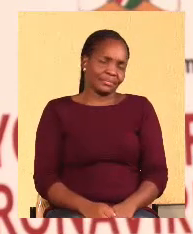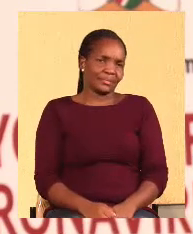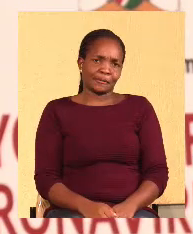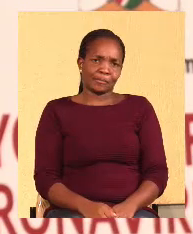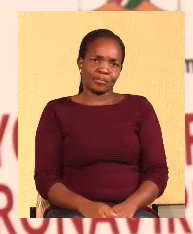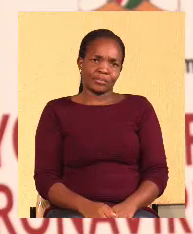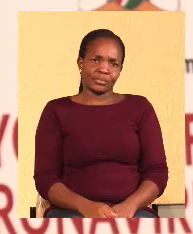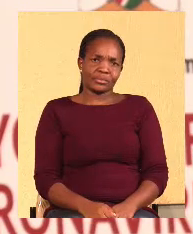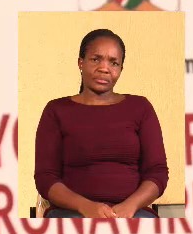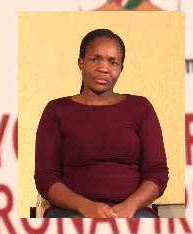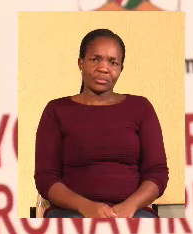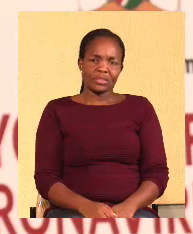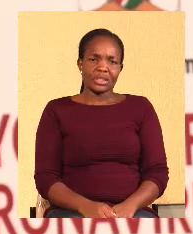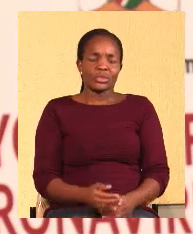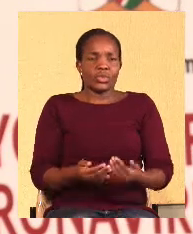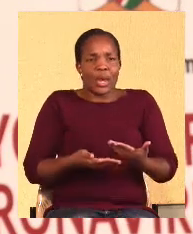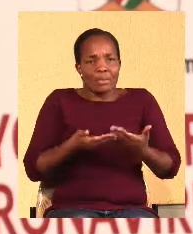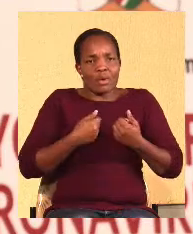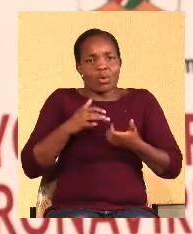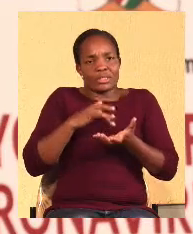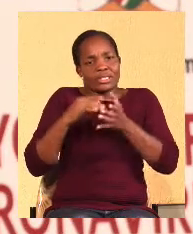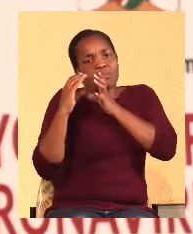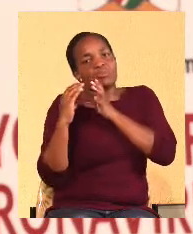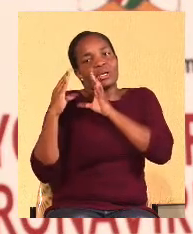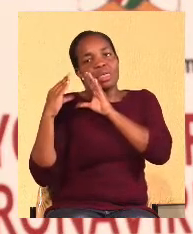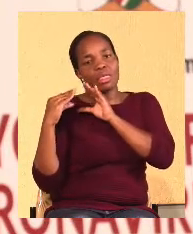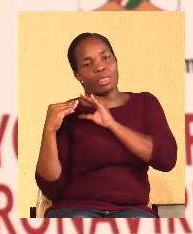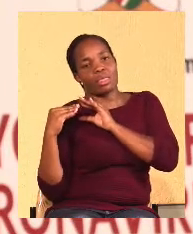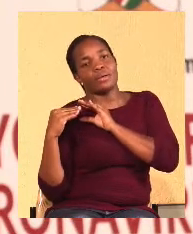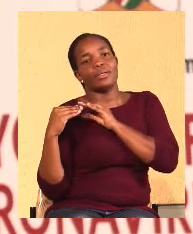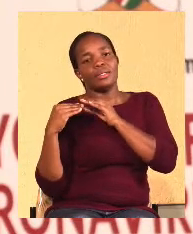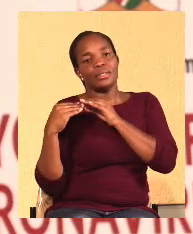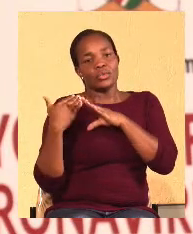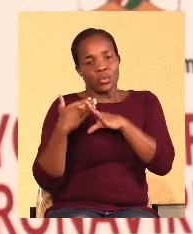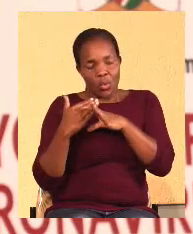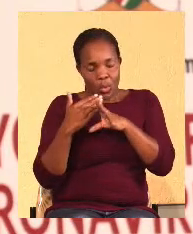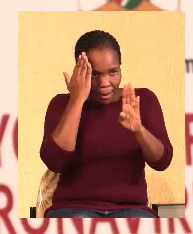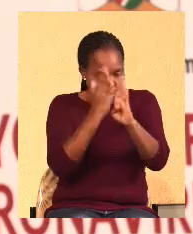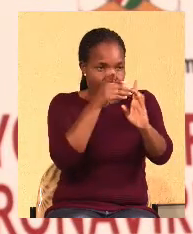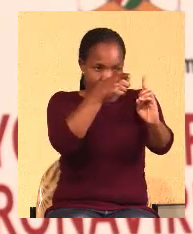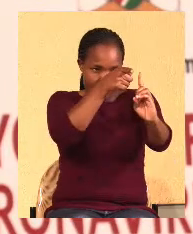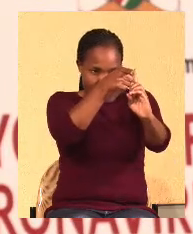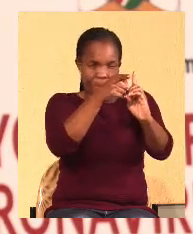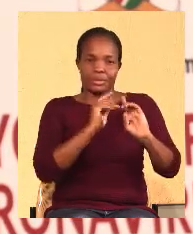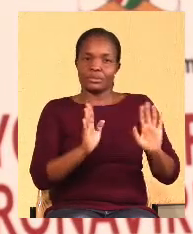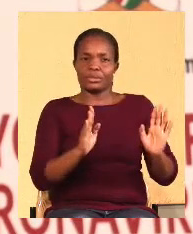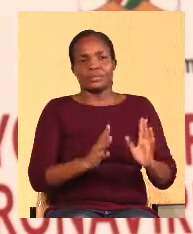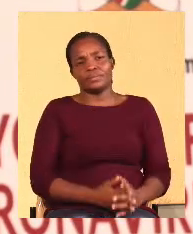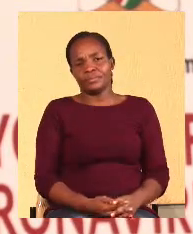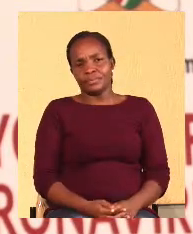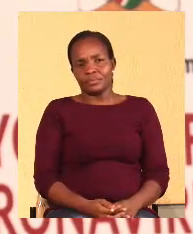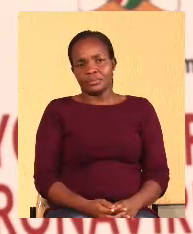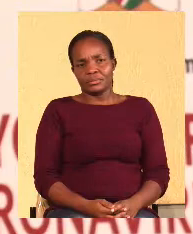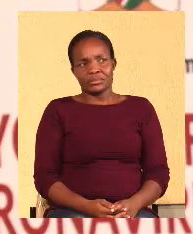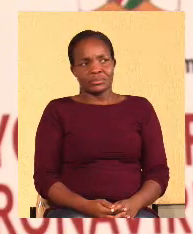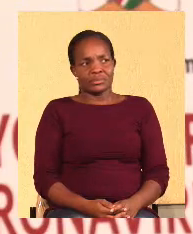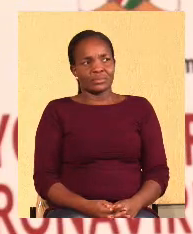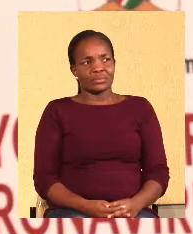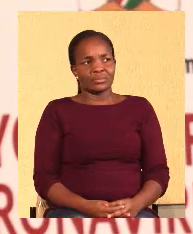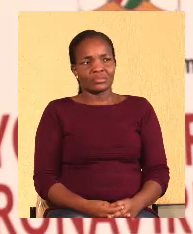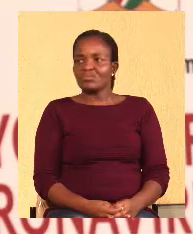it will be much better for us. So, and then we will focus on what we are mandated